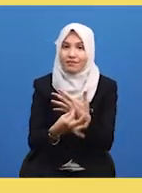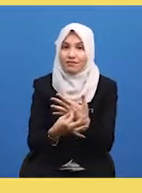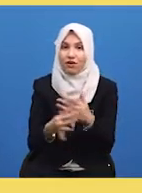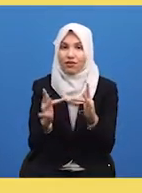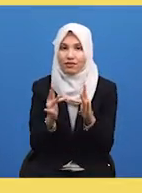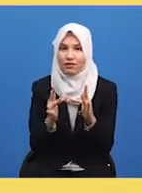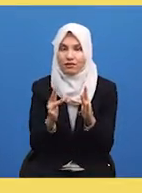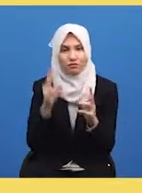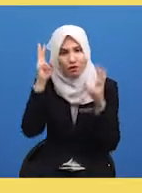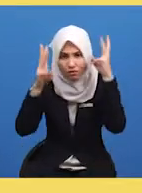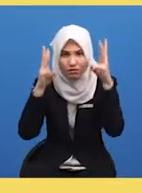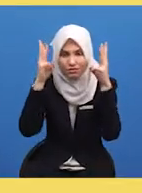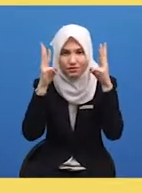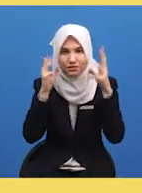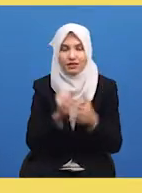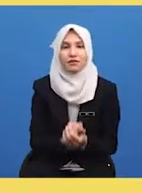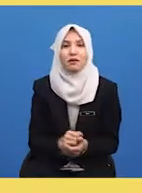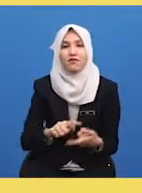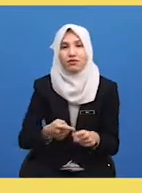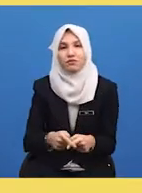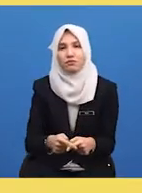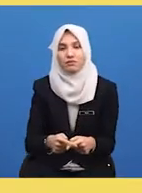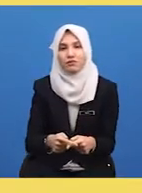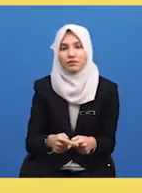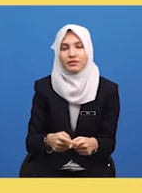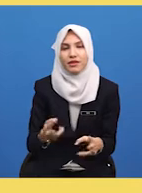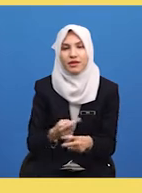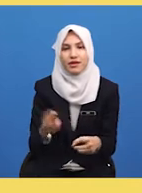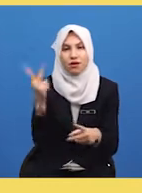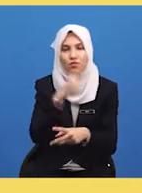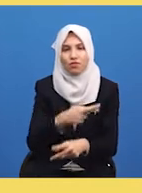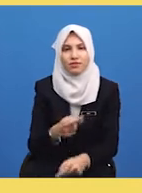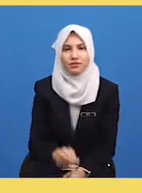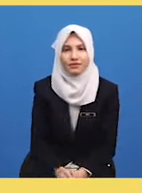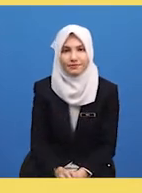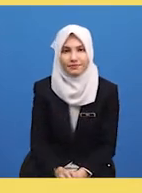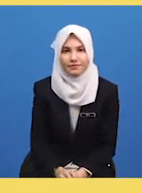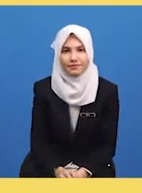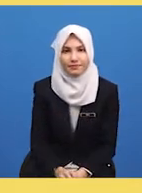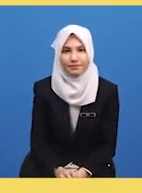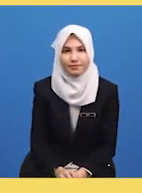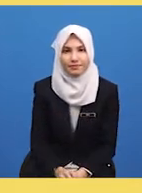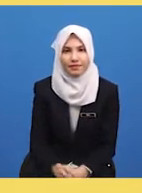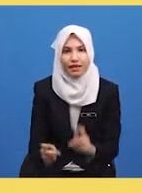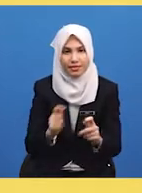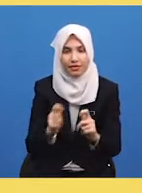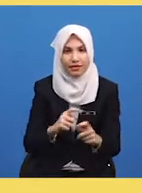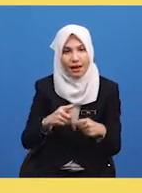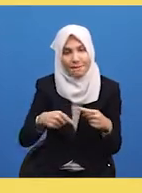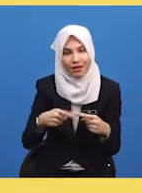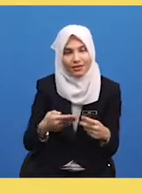worried about a mutual friend who might be taking risk. Talk about these